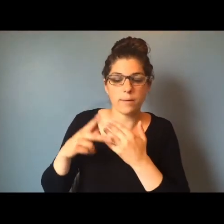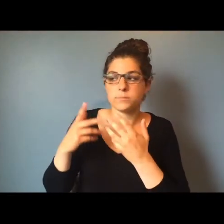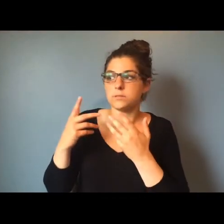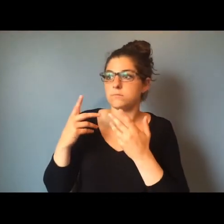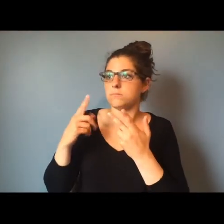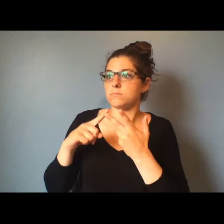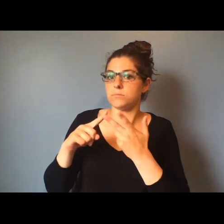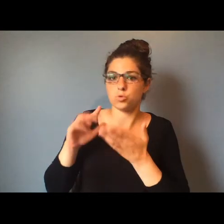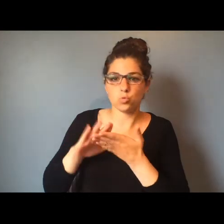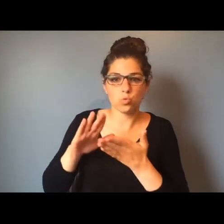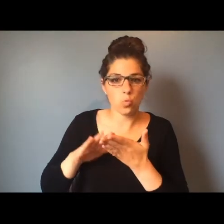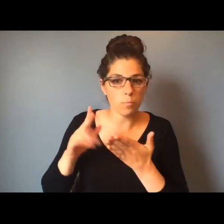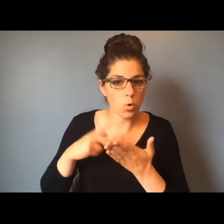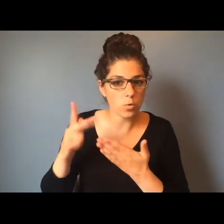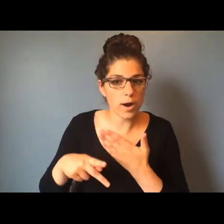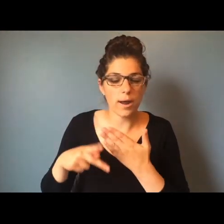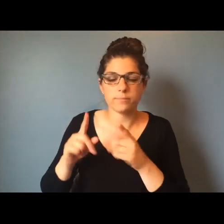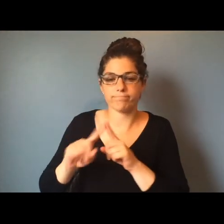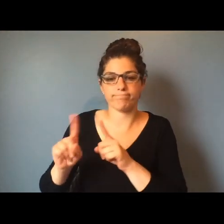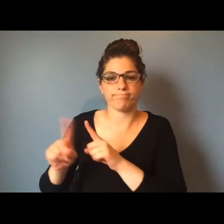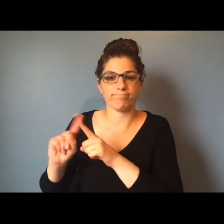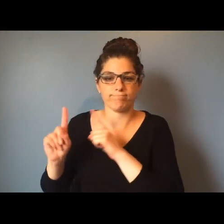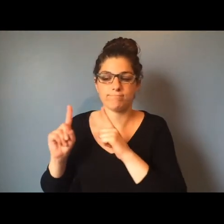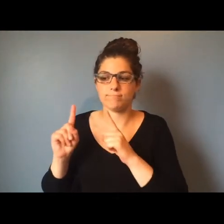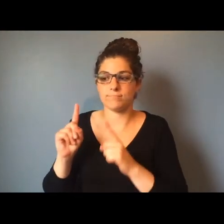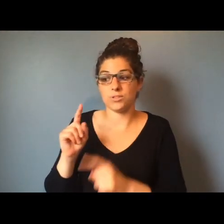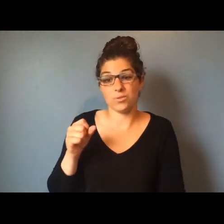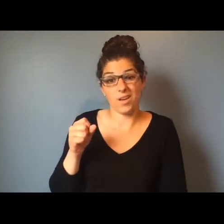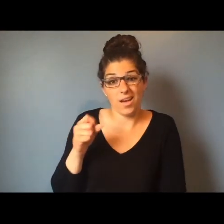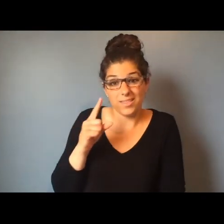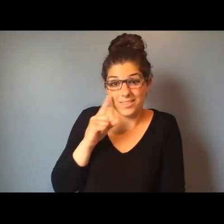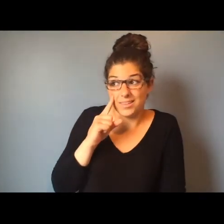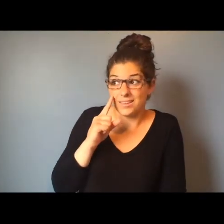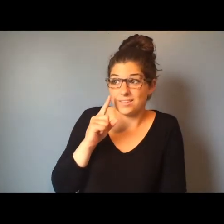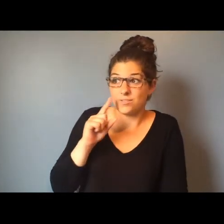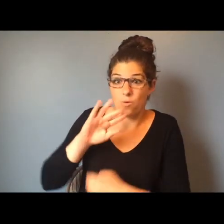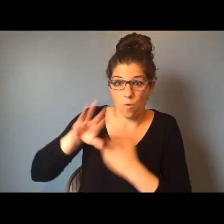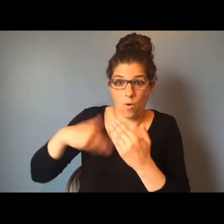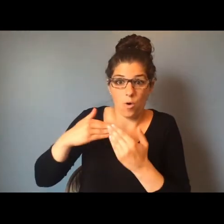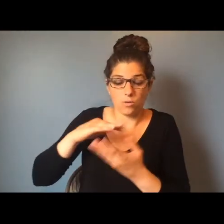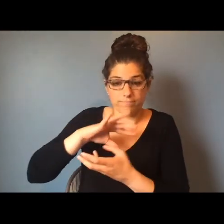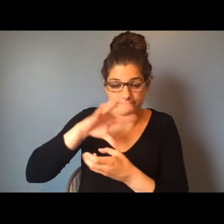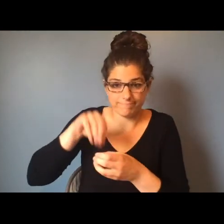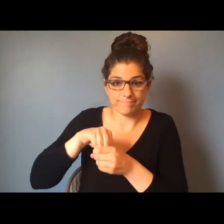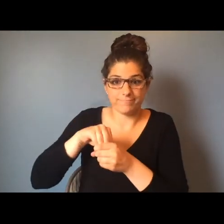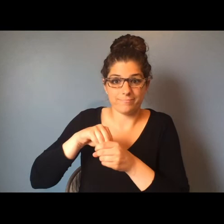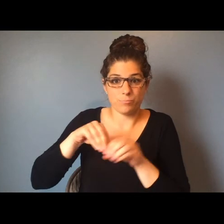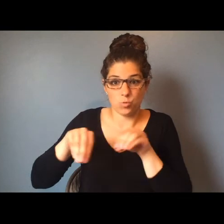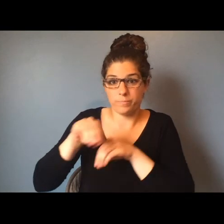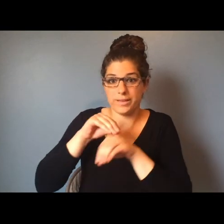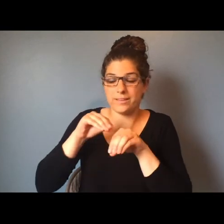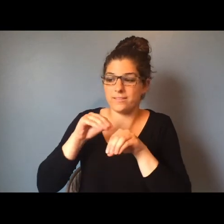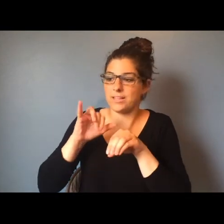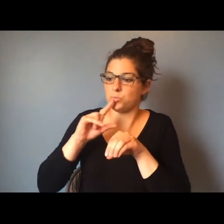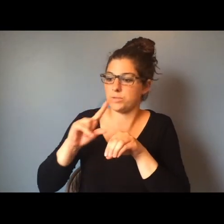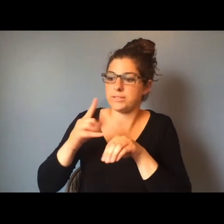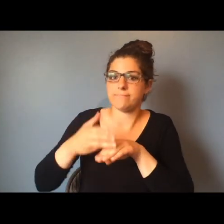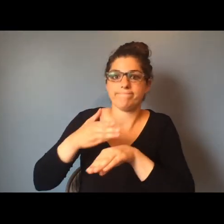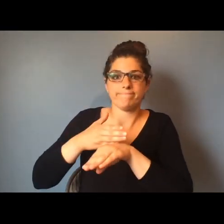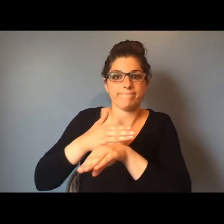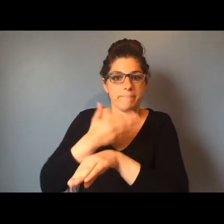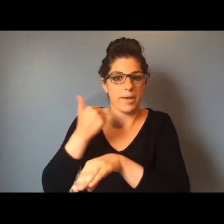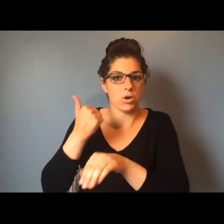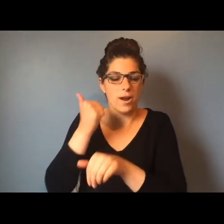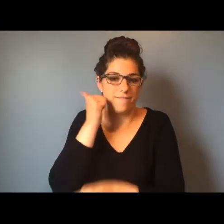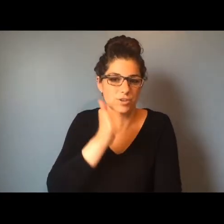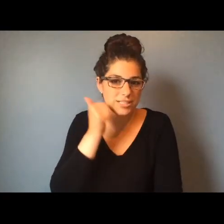of school programs and stuff like that. So I think it's this all encompassing movement that is getting better and better each and